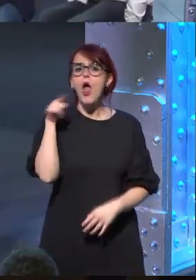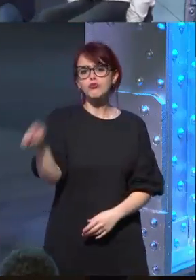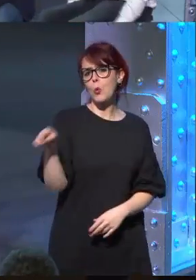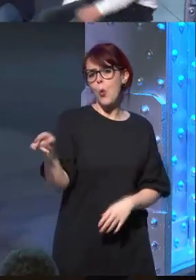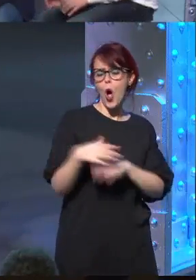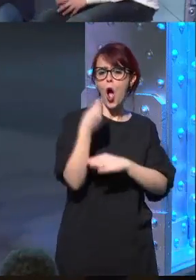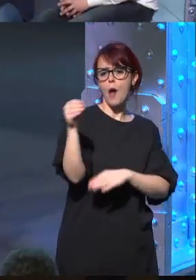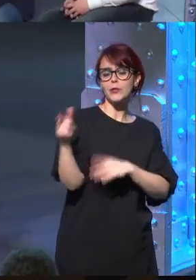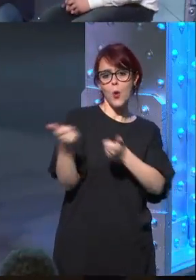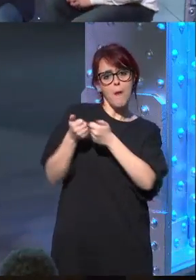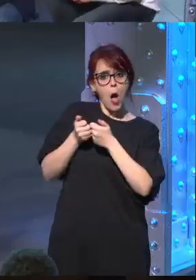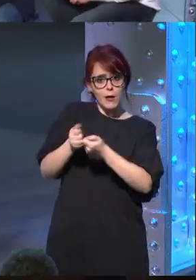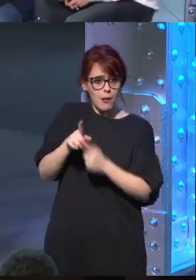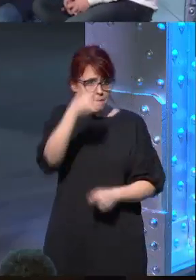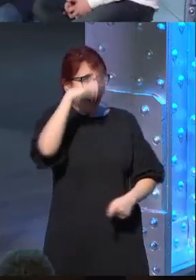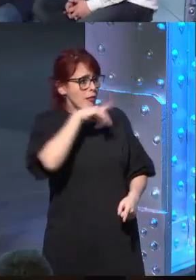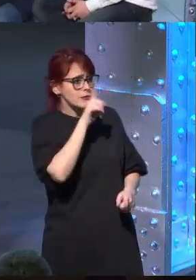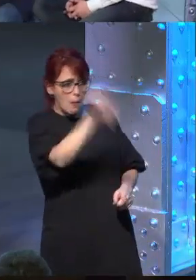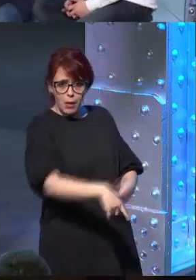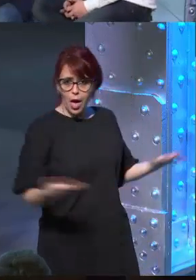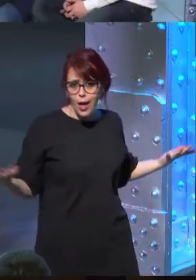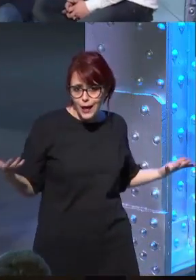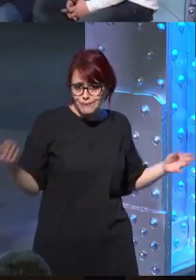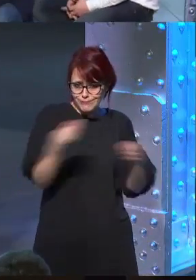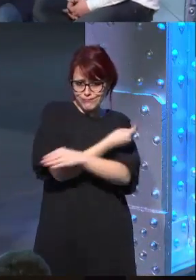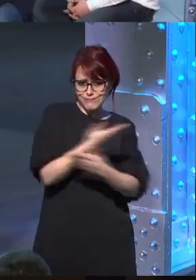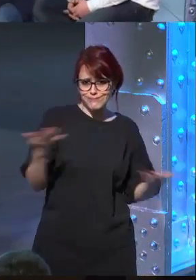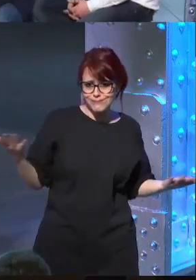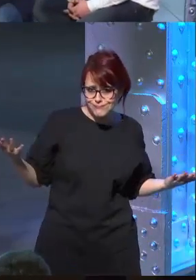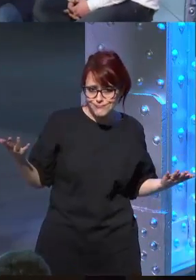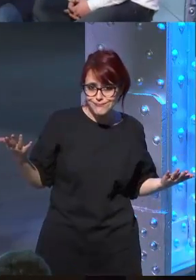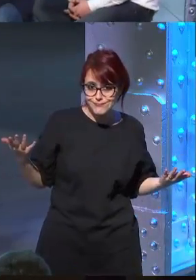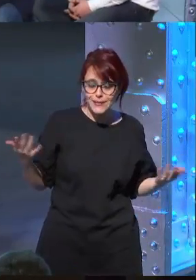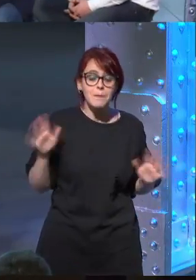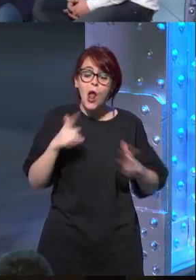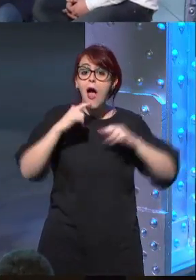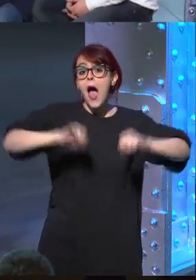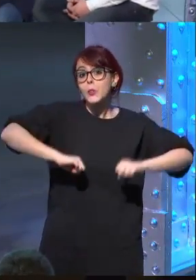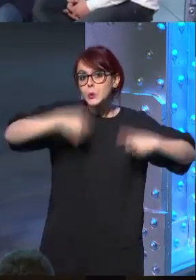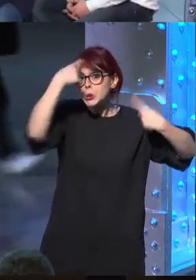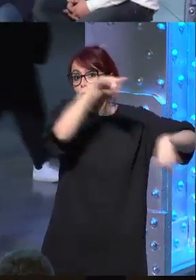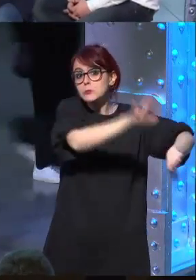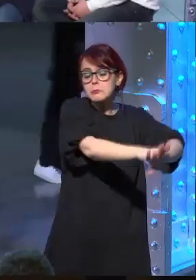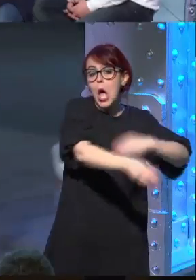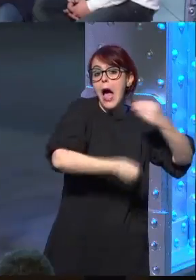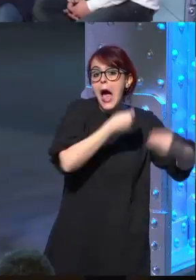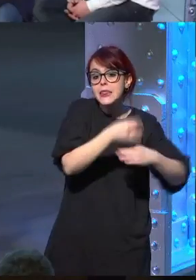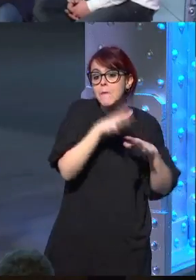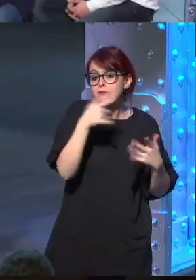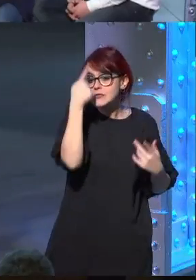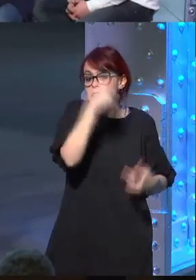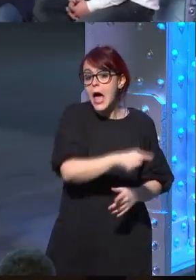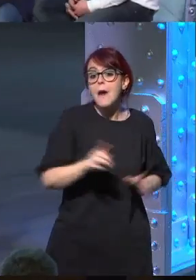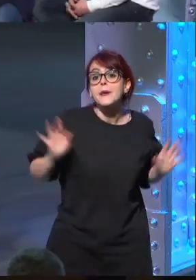PC very much, and they tell me, well, you spend all day long with my cell phone. Yeah, I do, but you do too. So it's all a bit